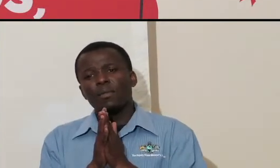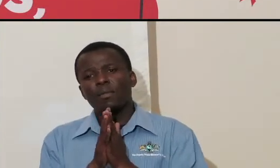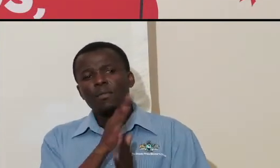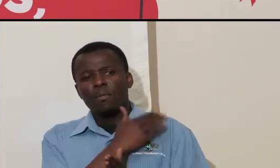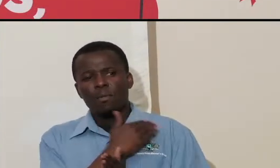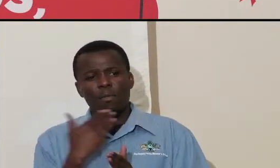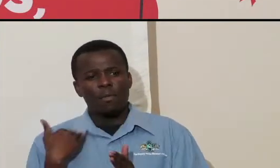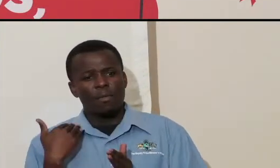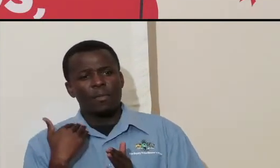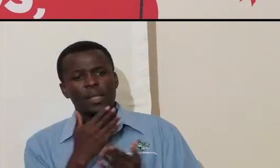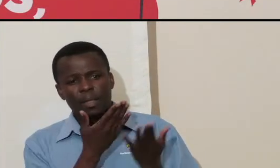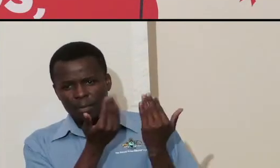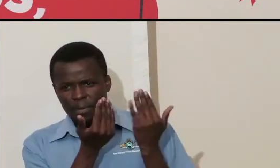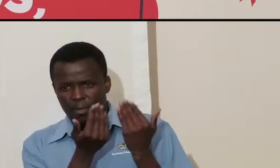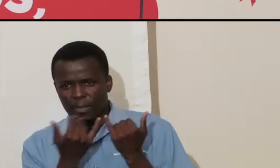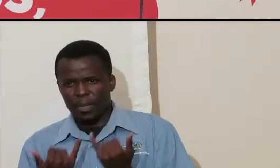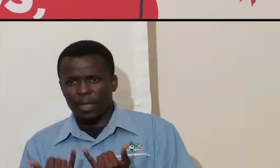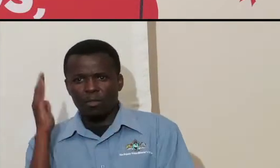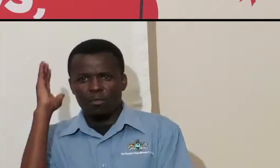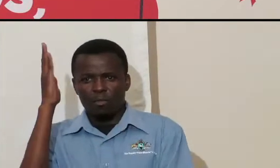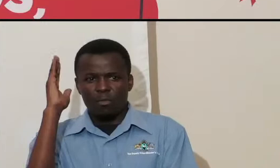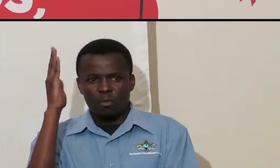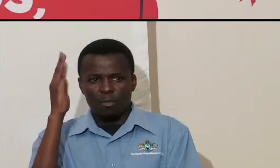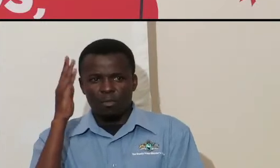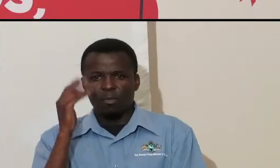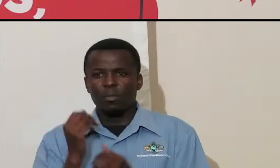to come and address us as you launch